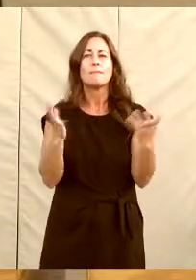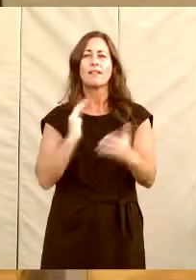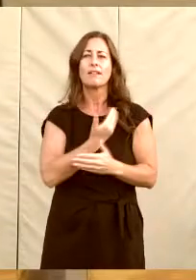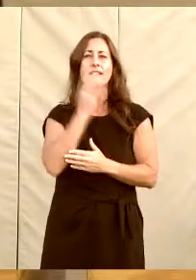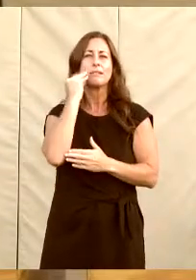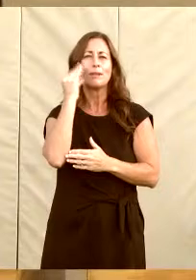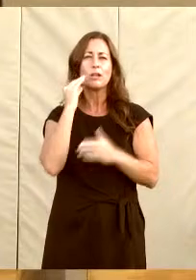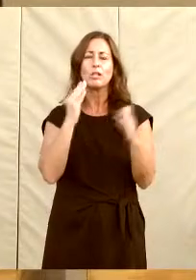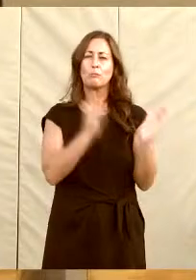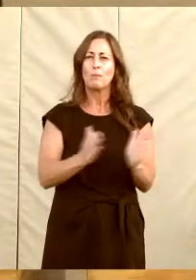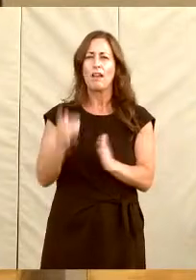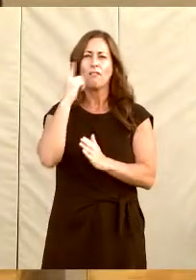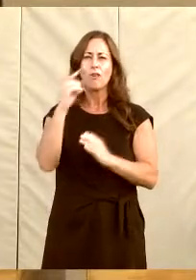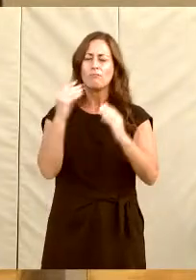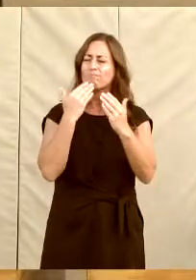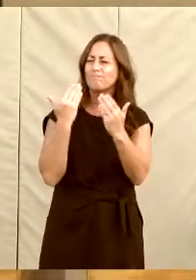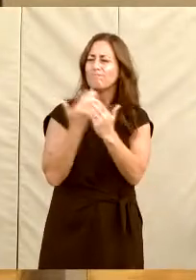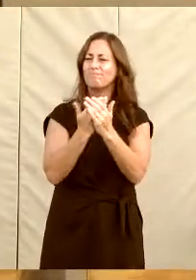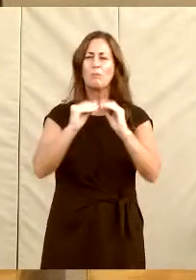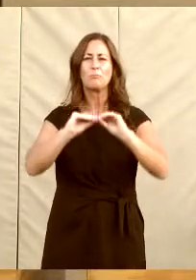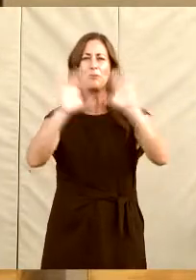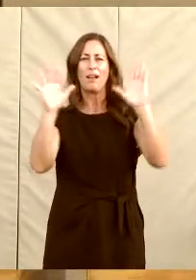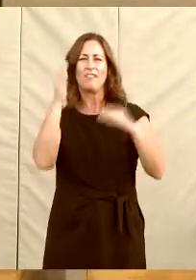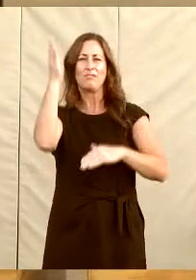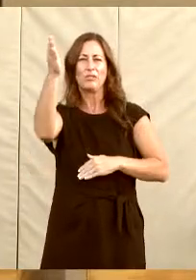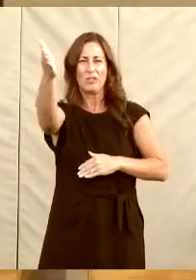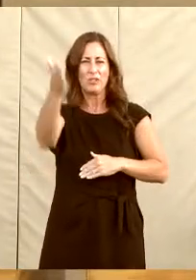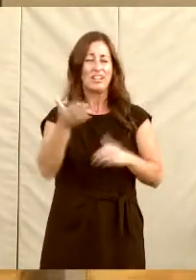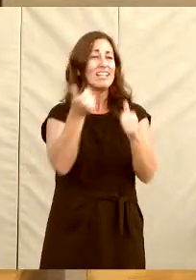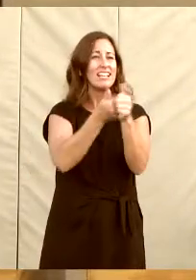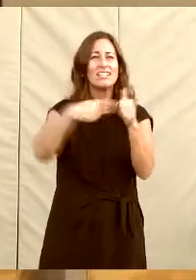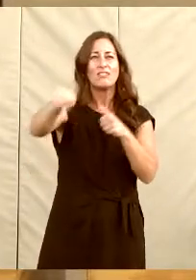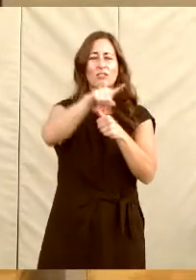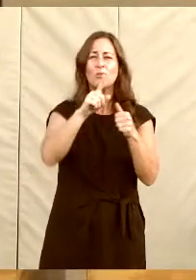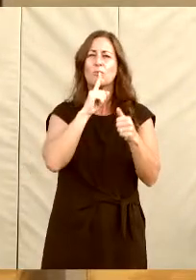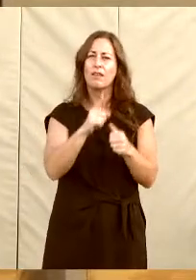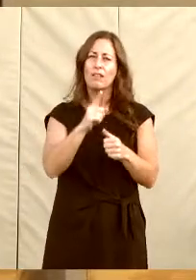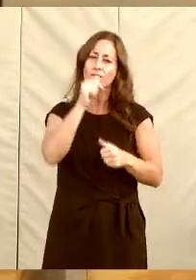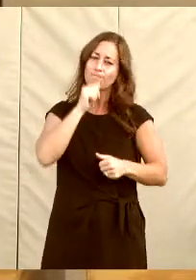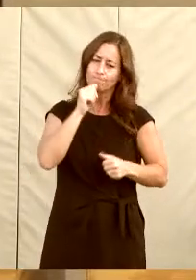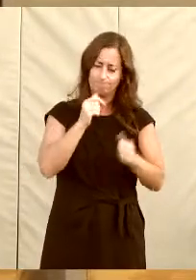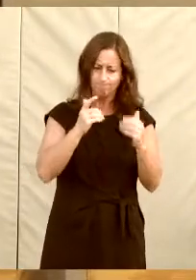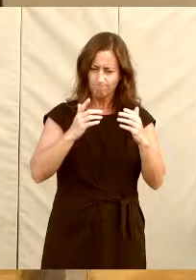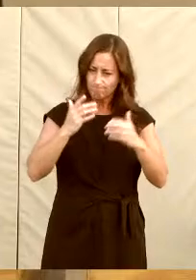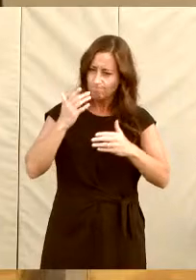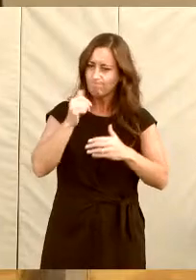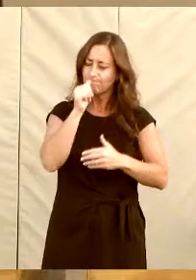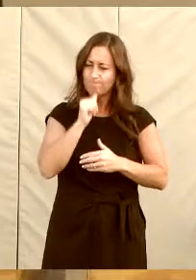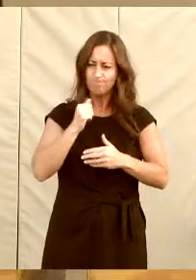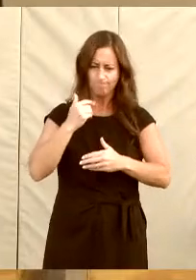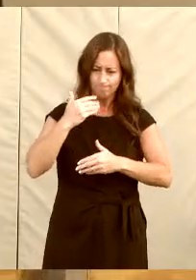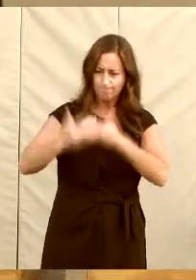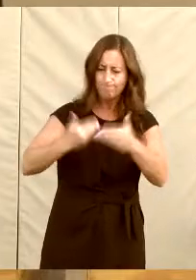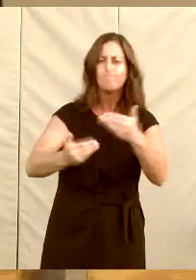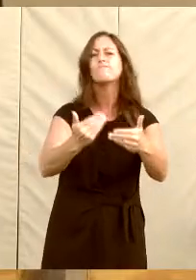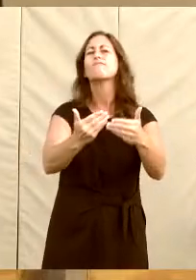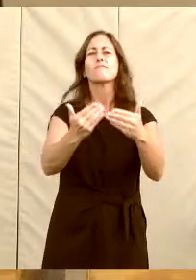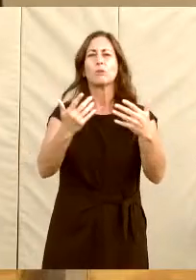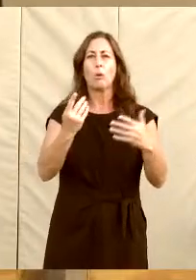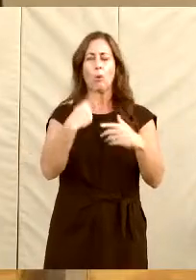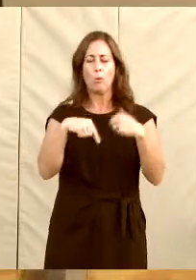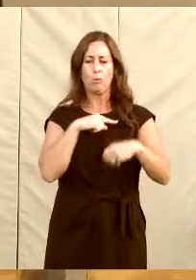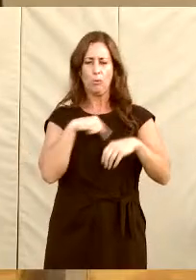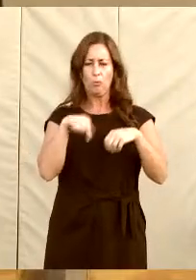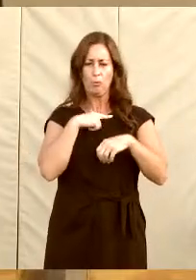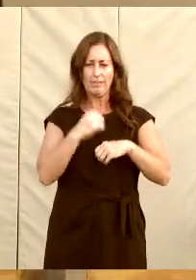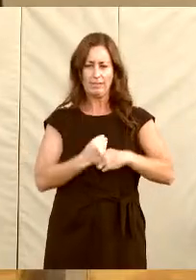bright future. Each and every one of us have put in so much dedication into what we love and are inspired by each other. I couldn't congratulate you